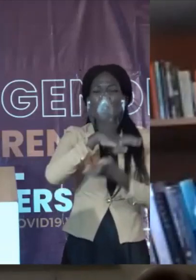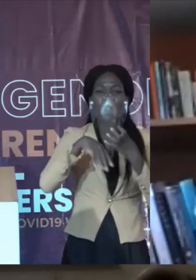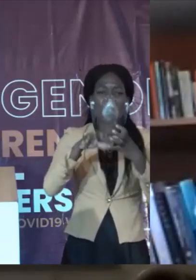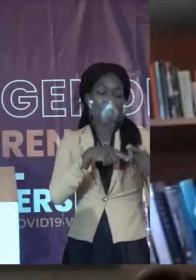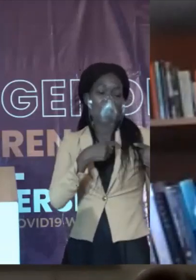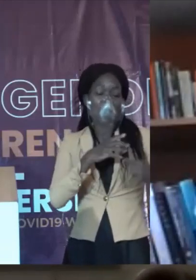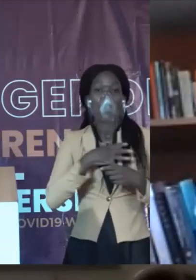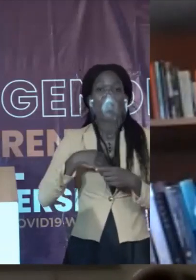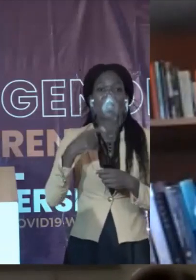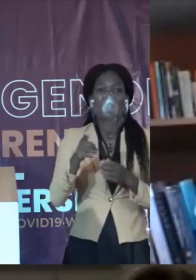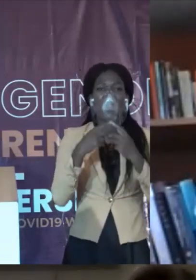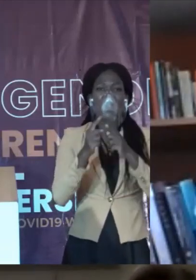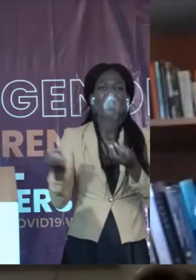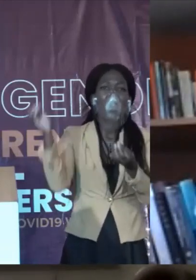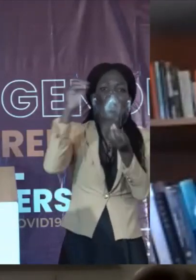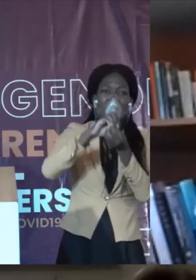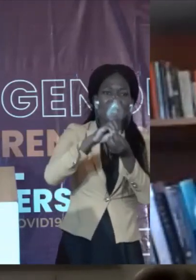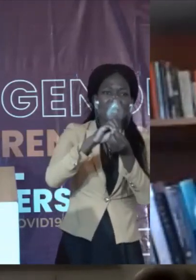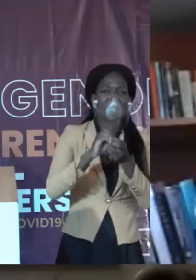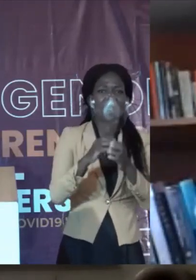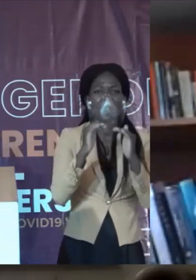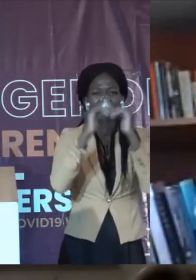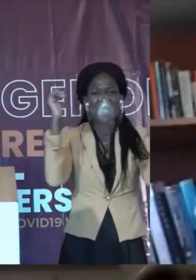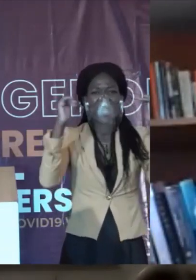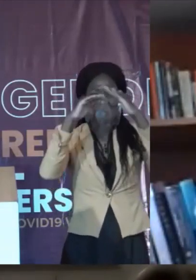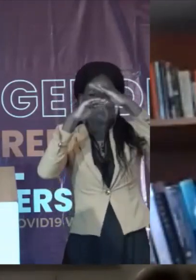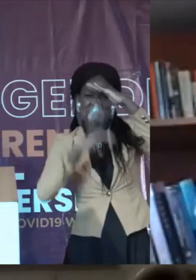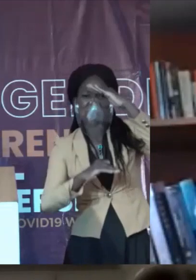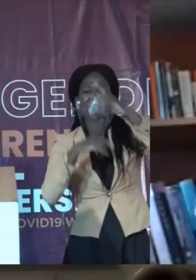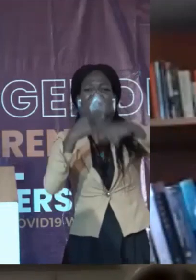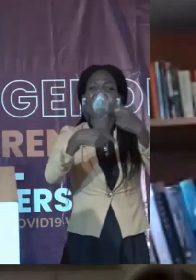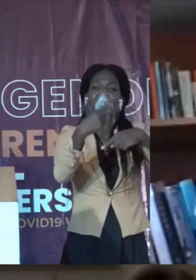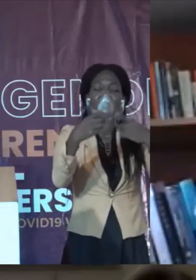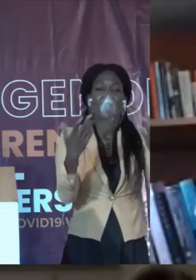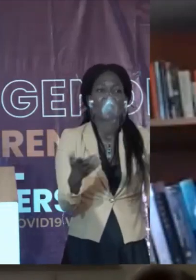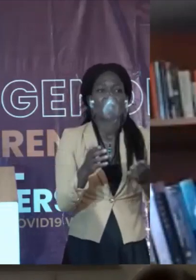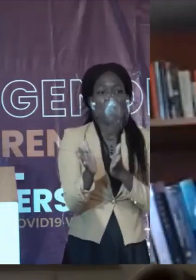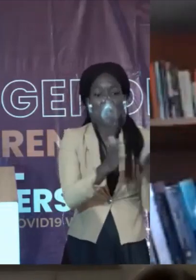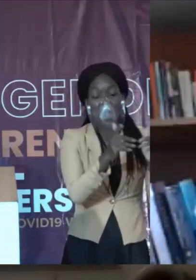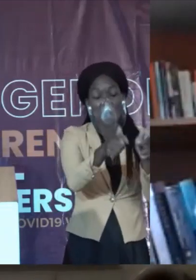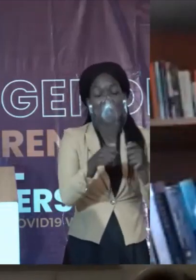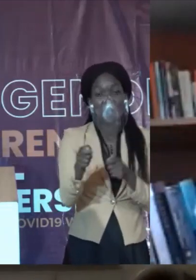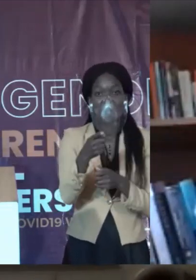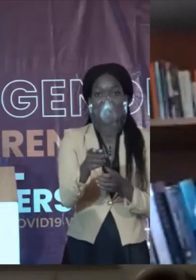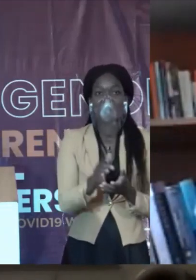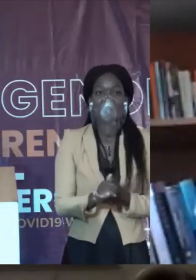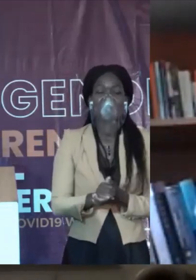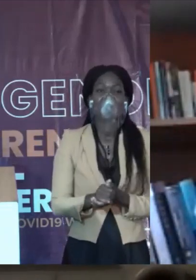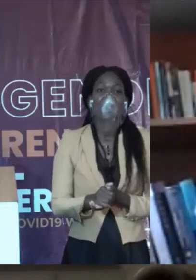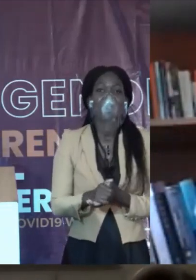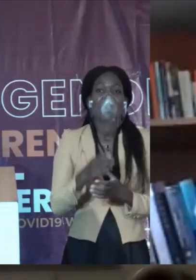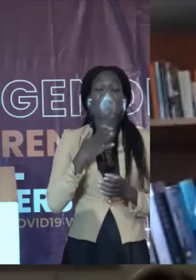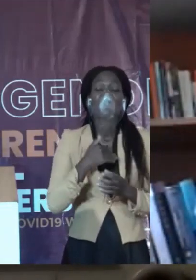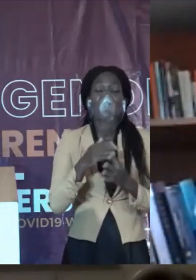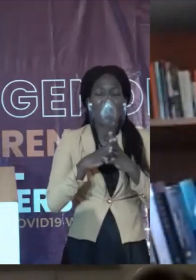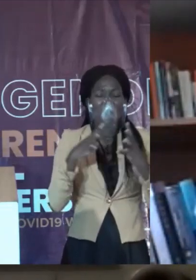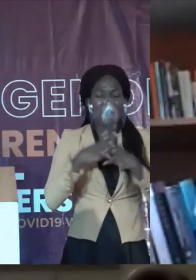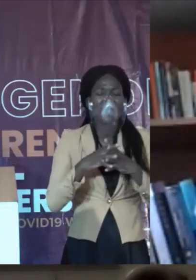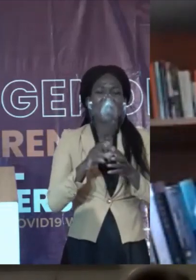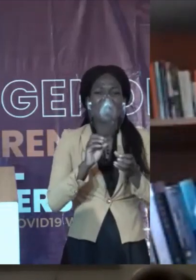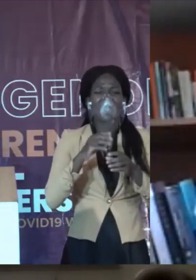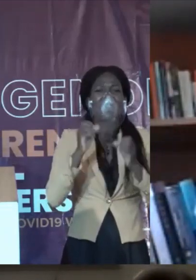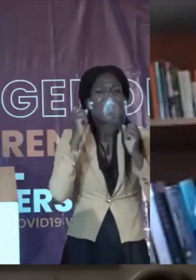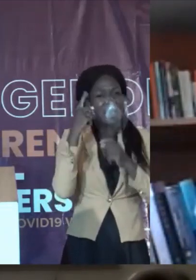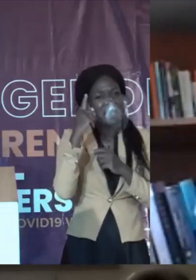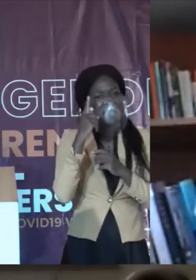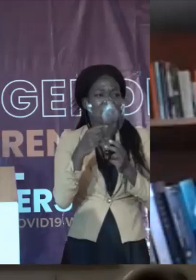existing gender inequalities in the agriculture sector, but also beyond. So what we need is a much better understanding of the role of